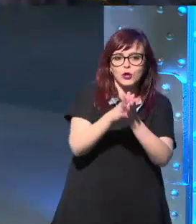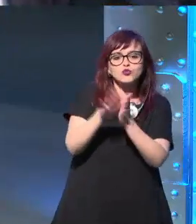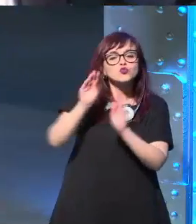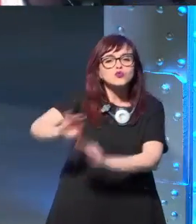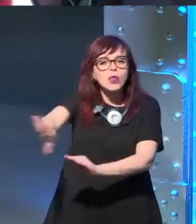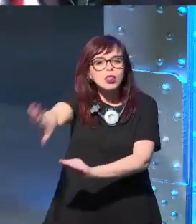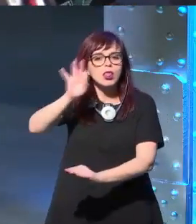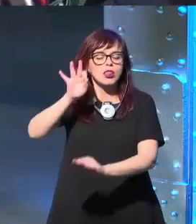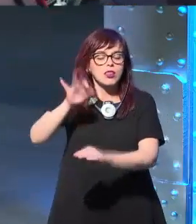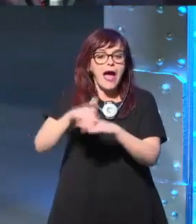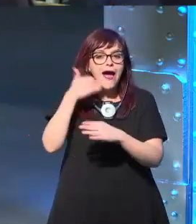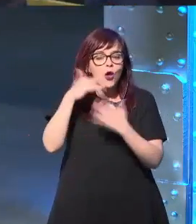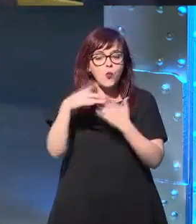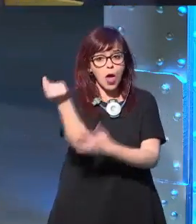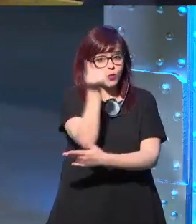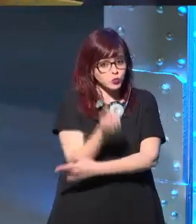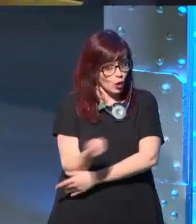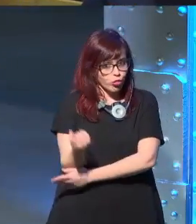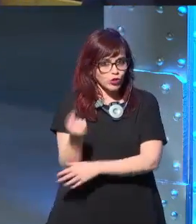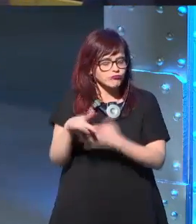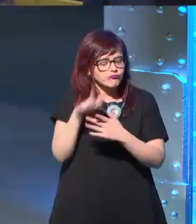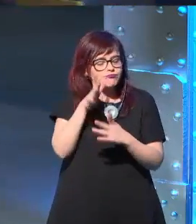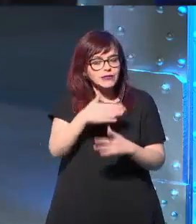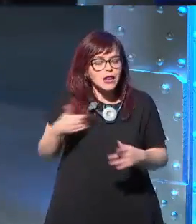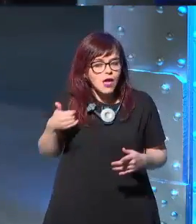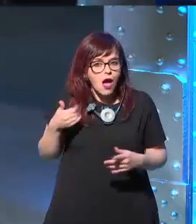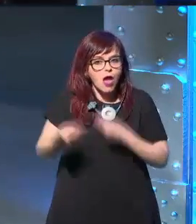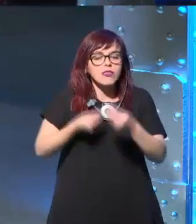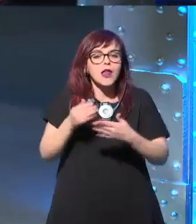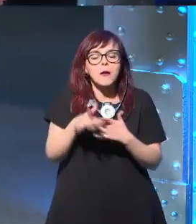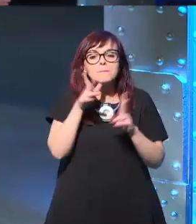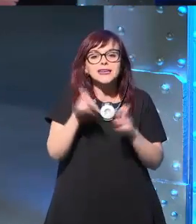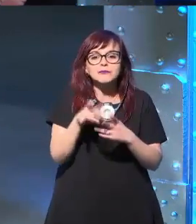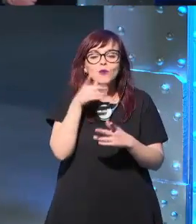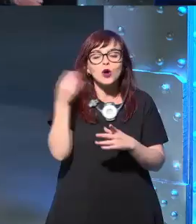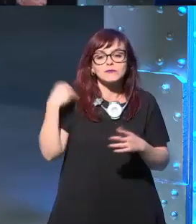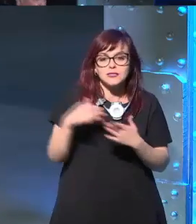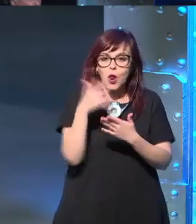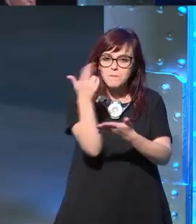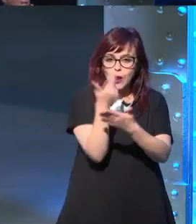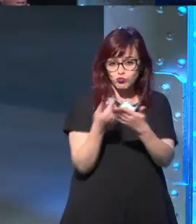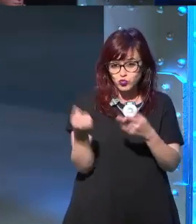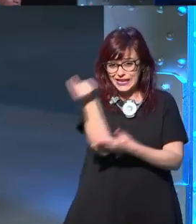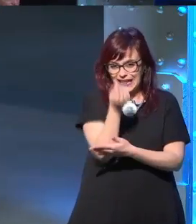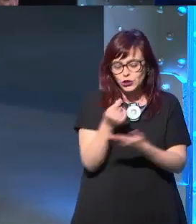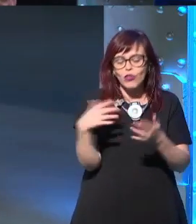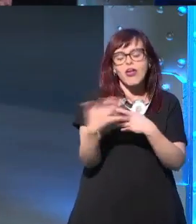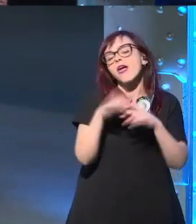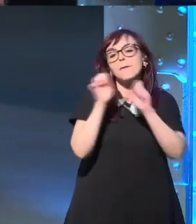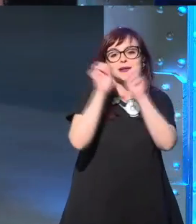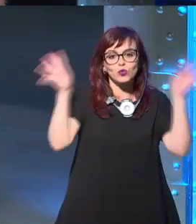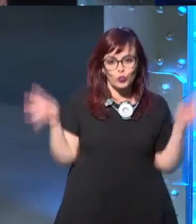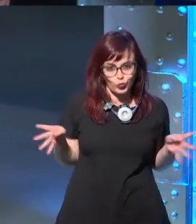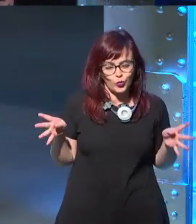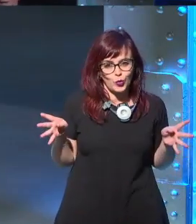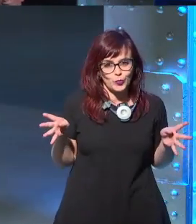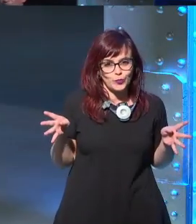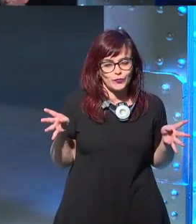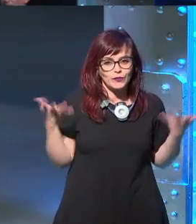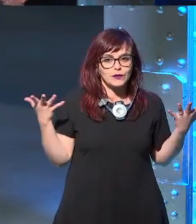do an illustration for the Vitruvian manuscript. They're going to show what Vitruvius says, which is the proportions